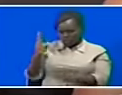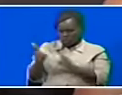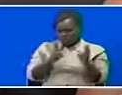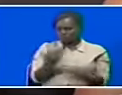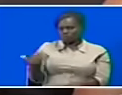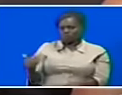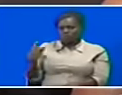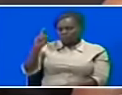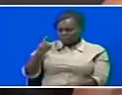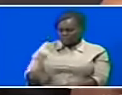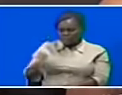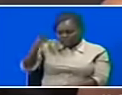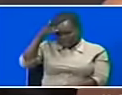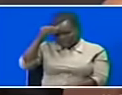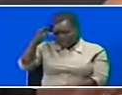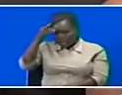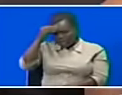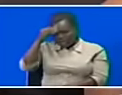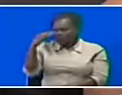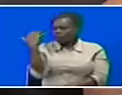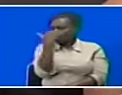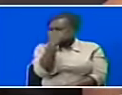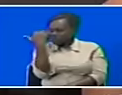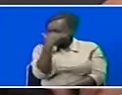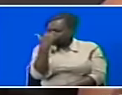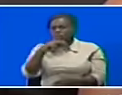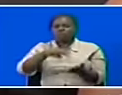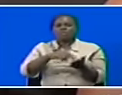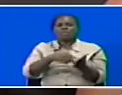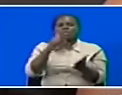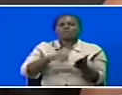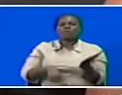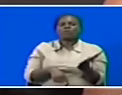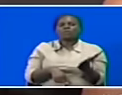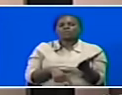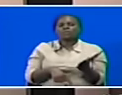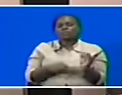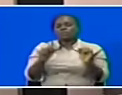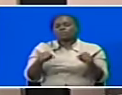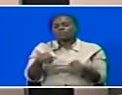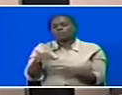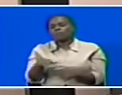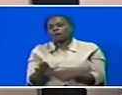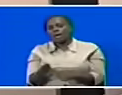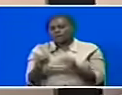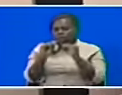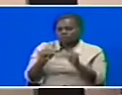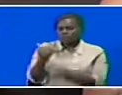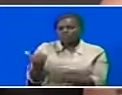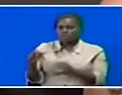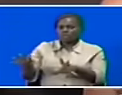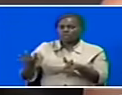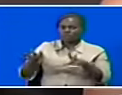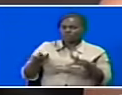need to be told what autism is, such that they're able to train their kids to